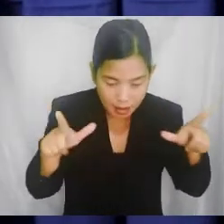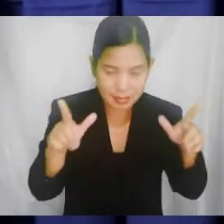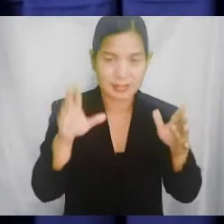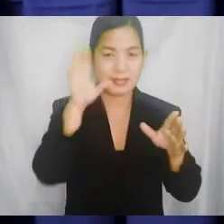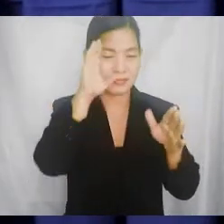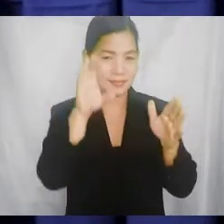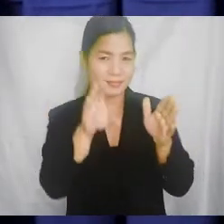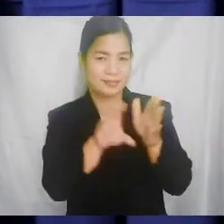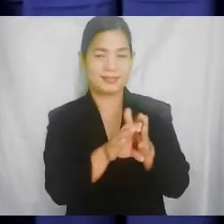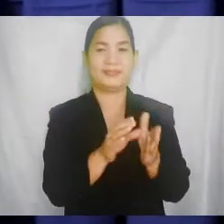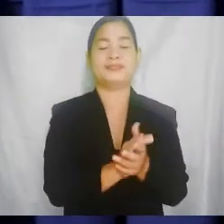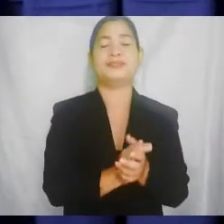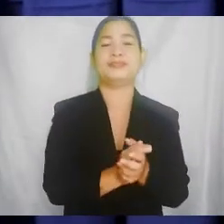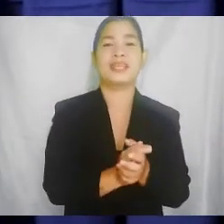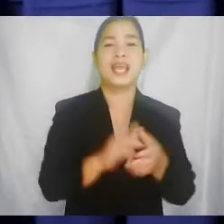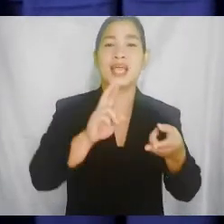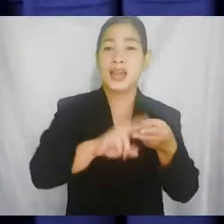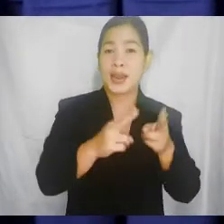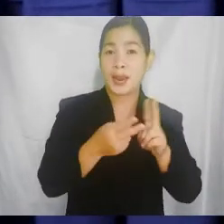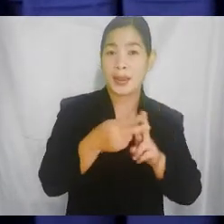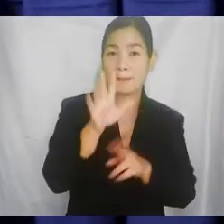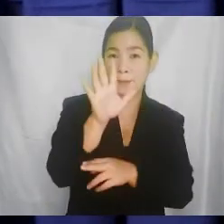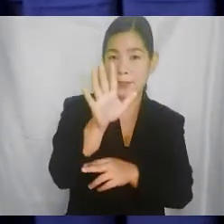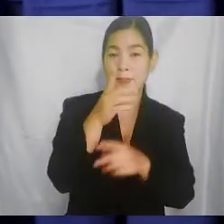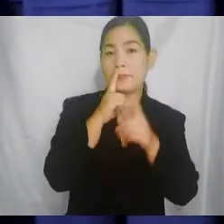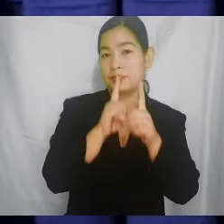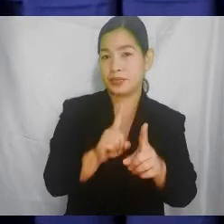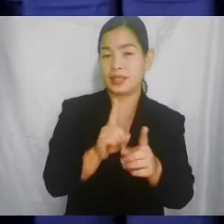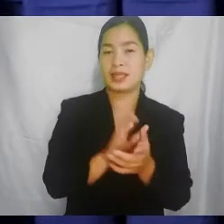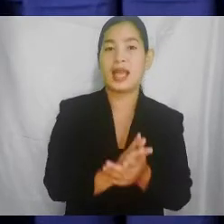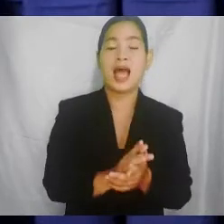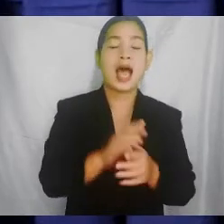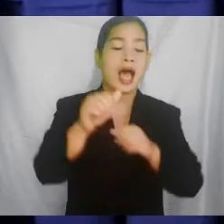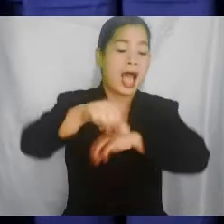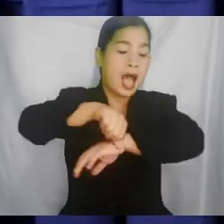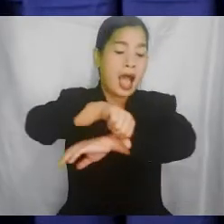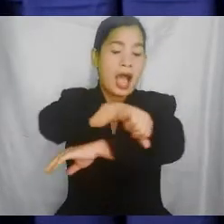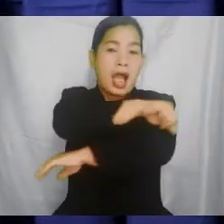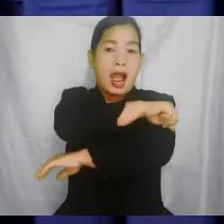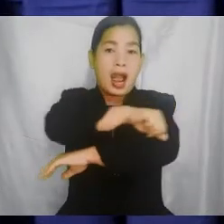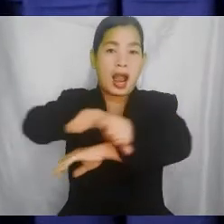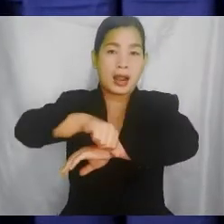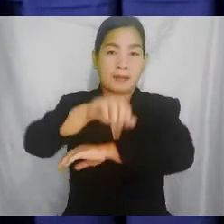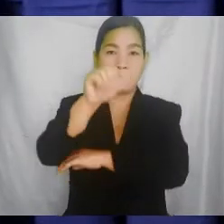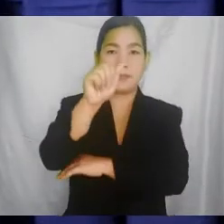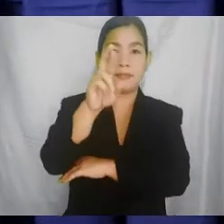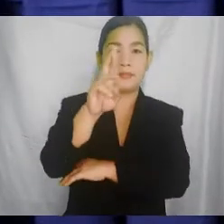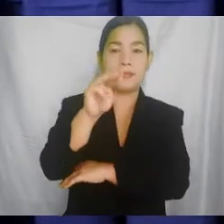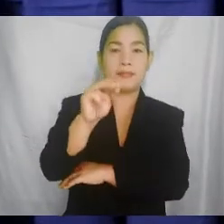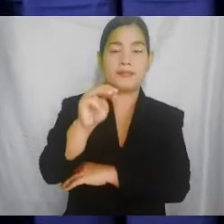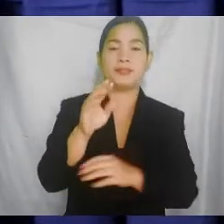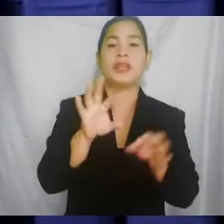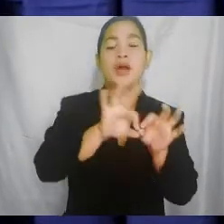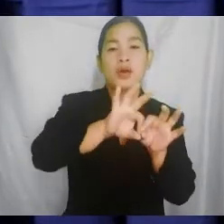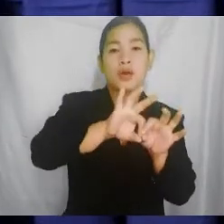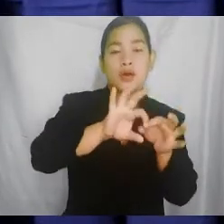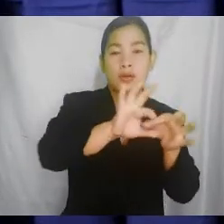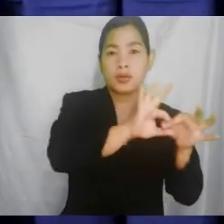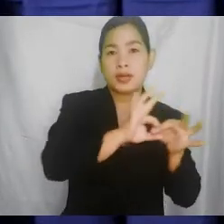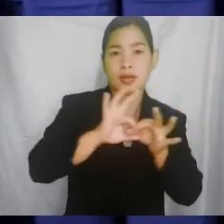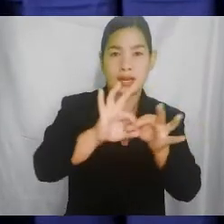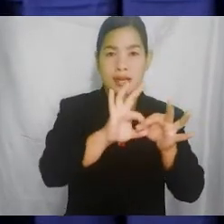For item number 5, the answer is arm, which connects the body tube to the base of the microscope.